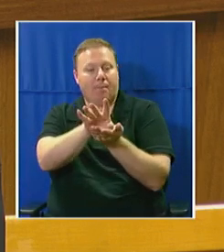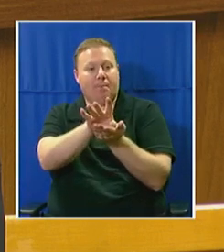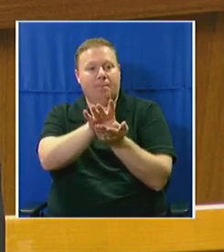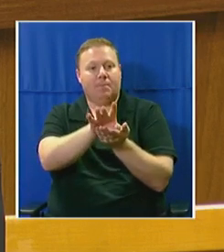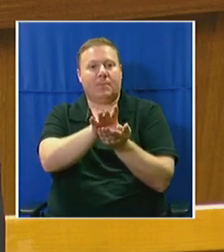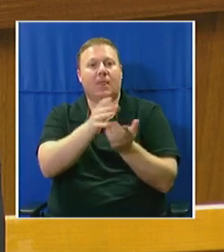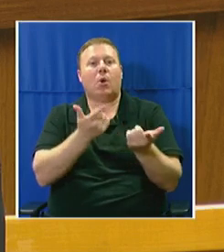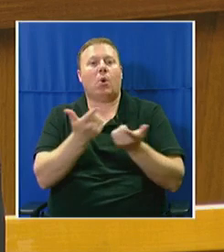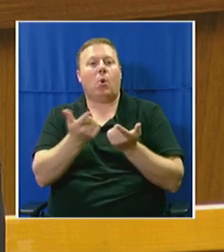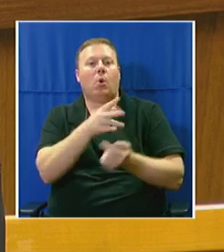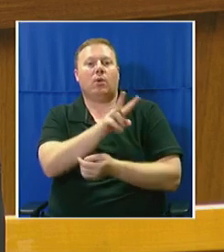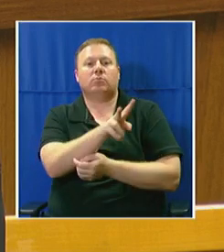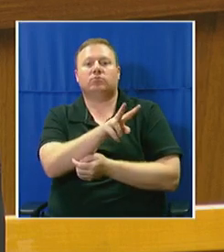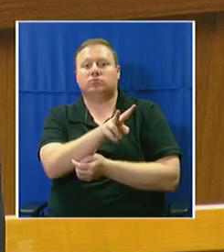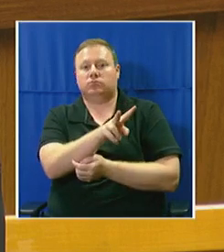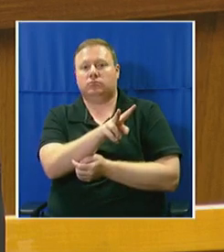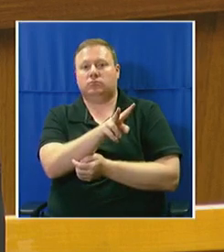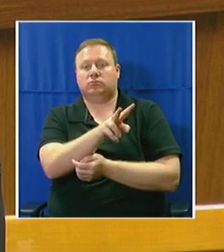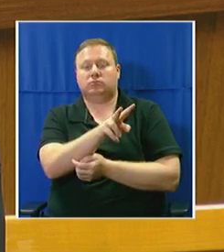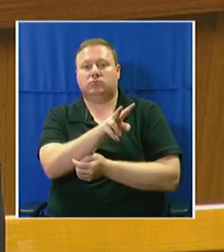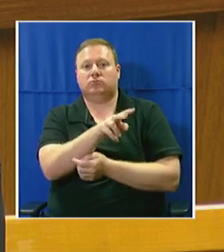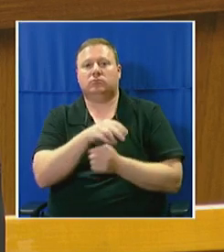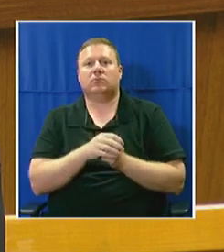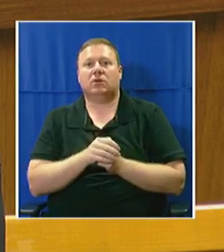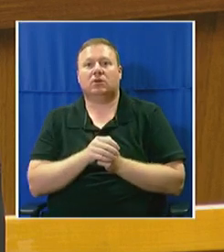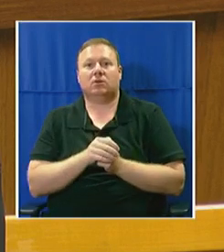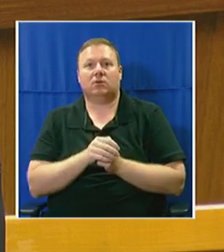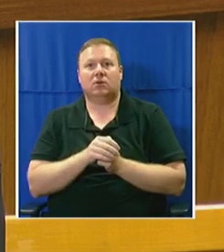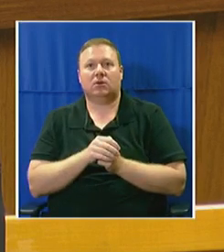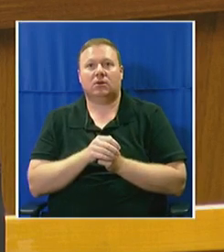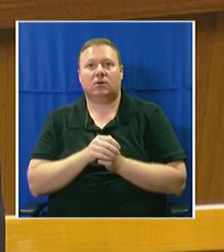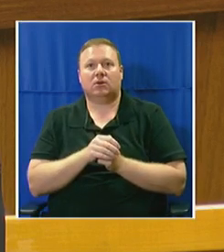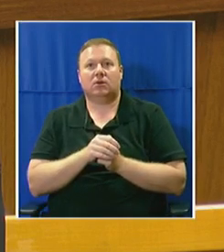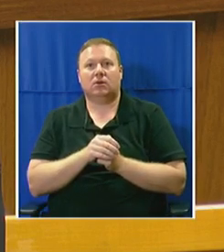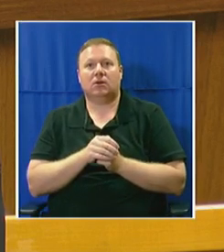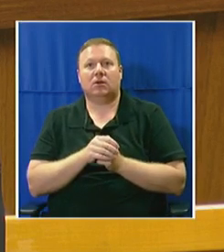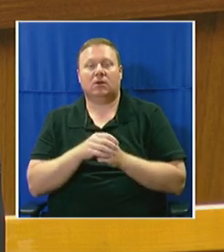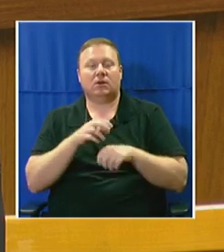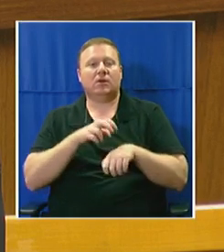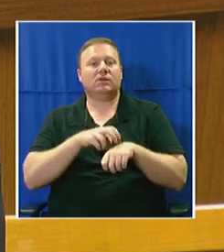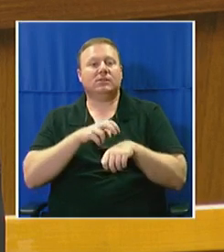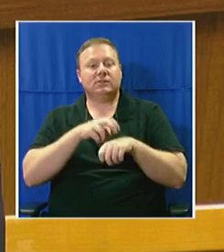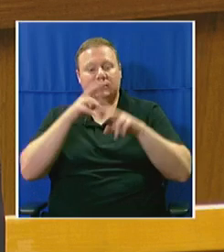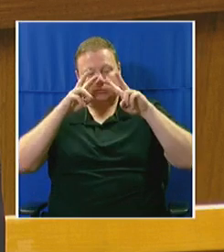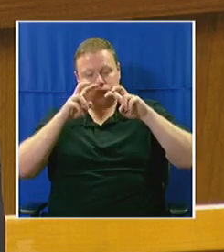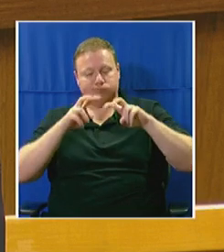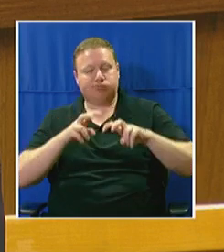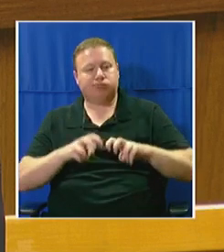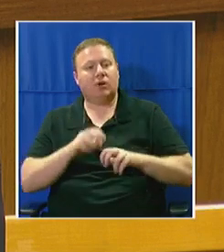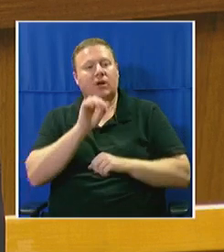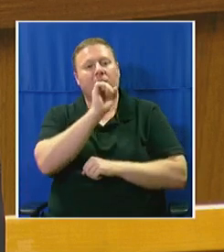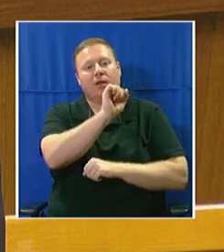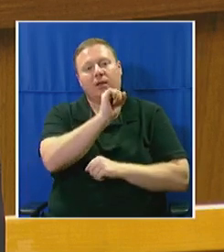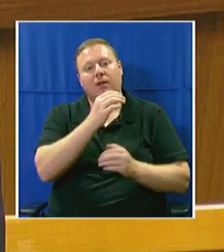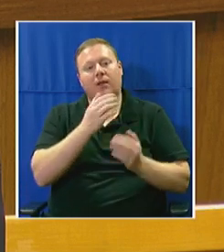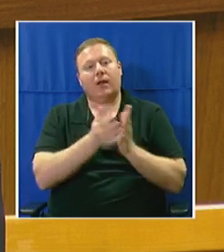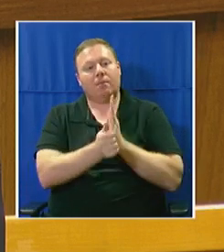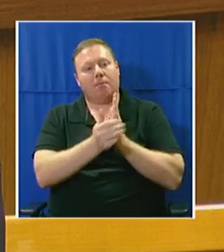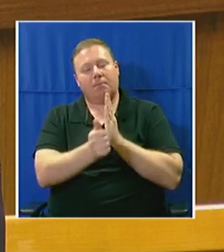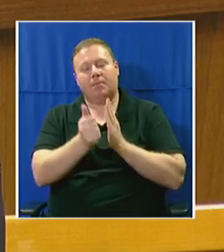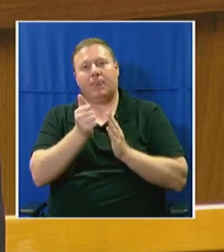the authority granted to him in terms of the National prosecutions Authority Act when he